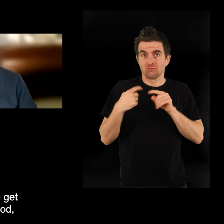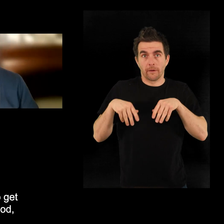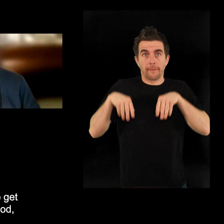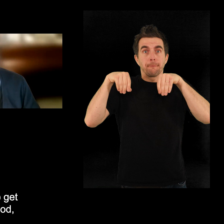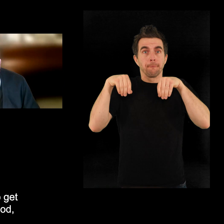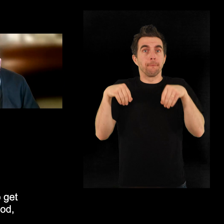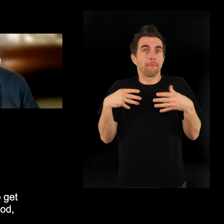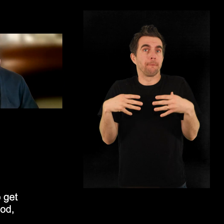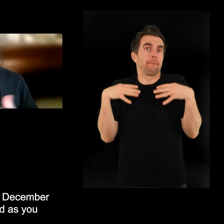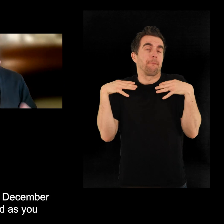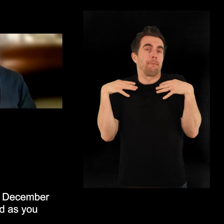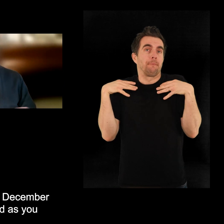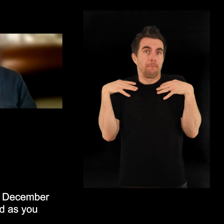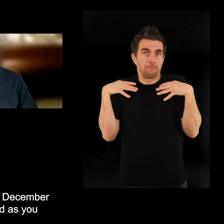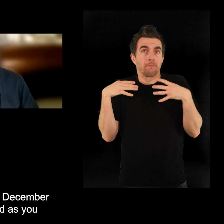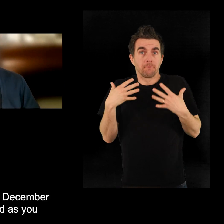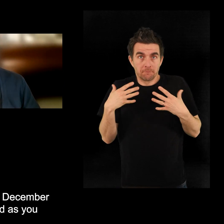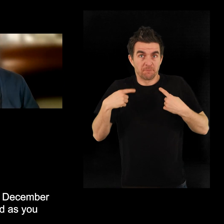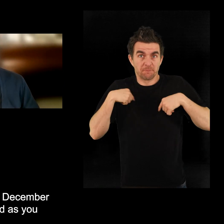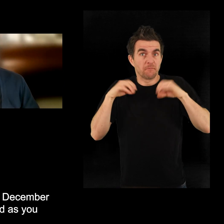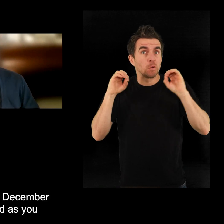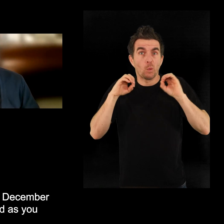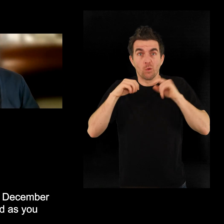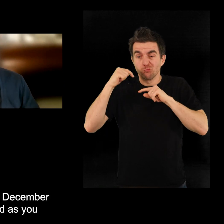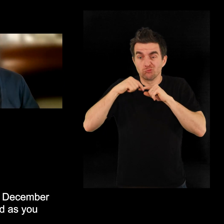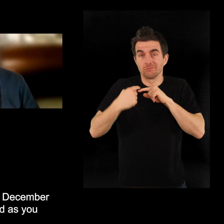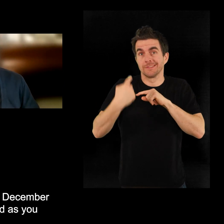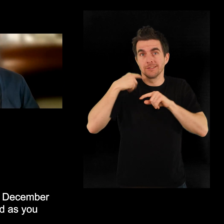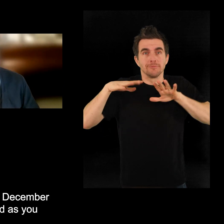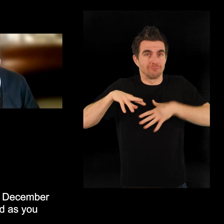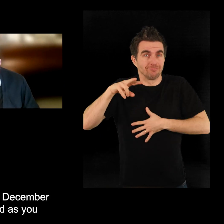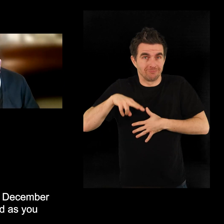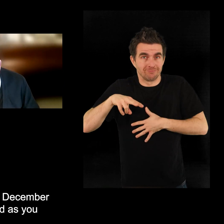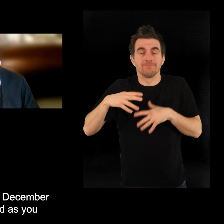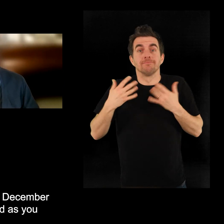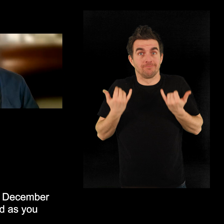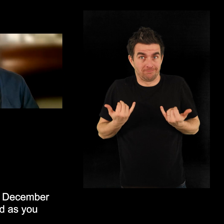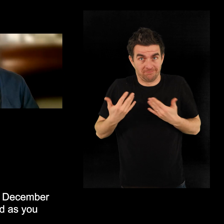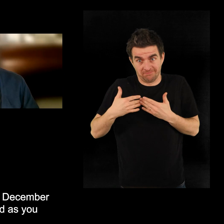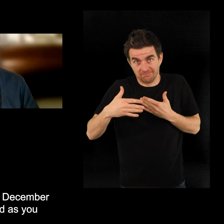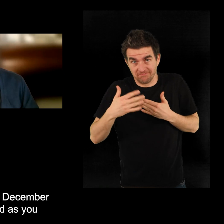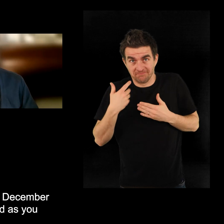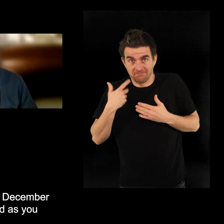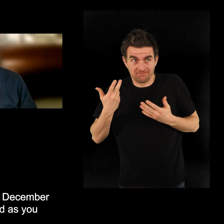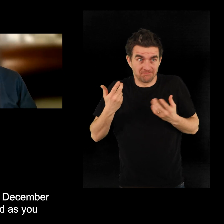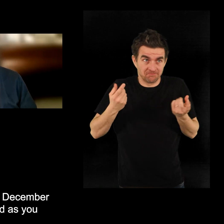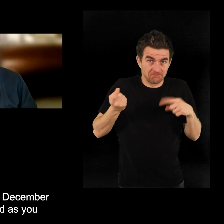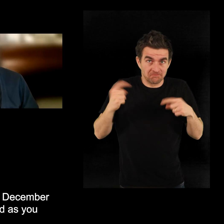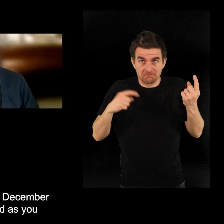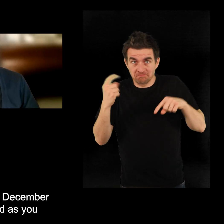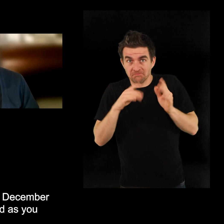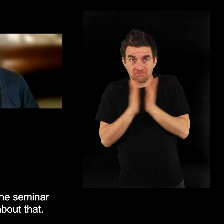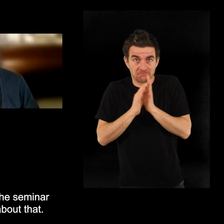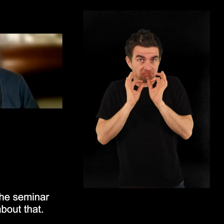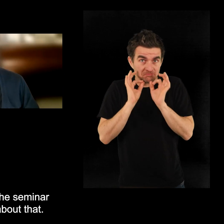period. We didn't have any events in December, so now we're back to this.